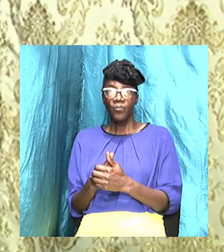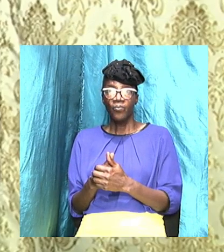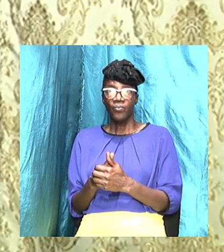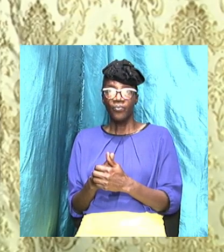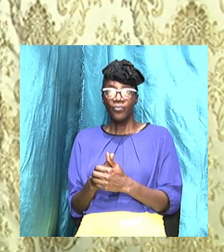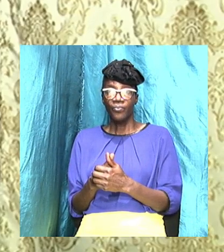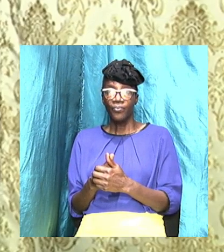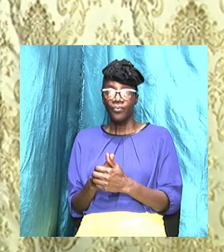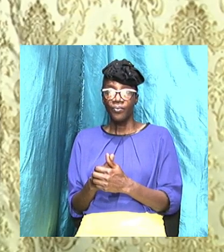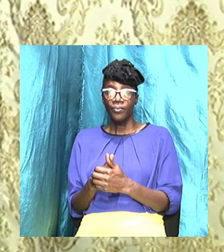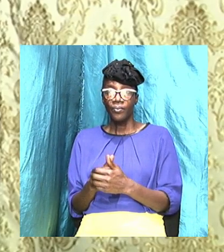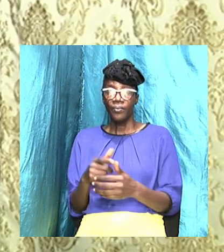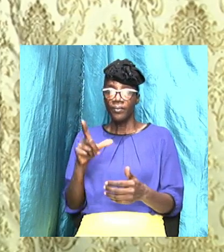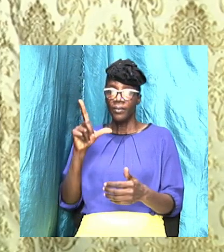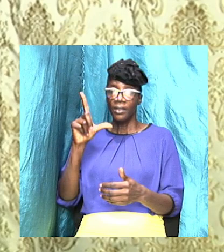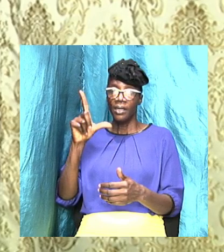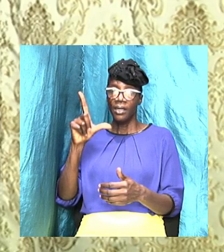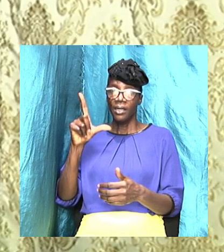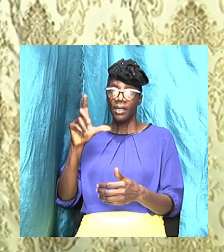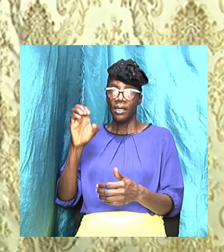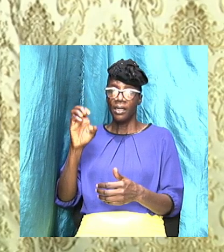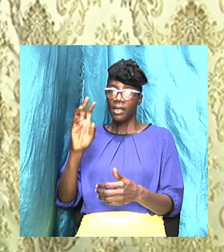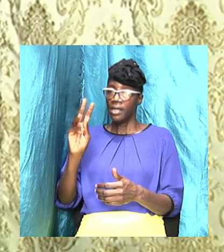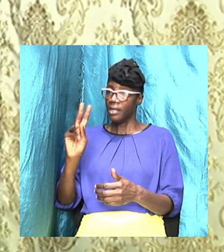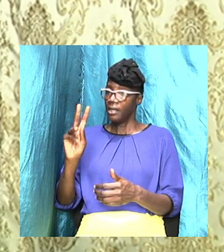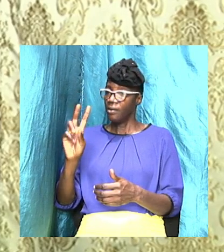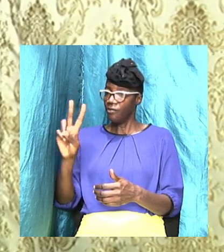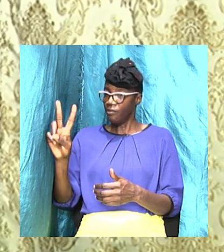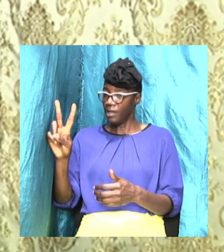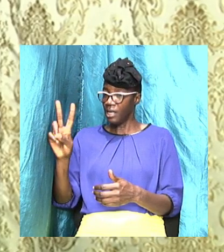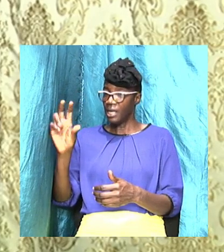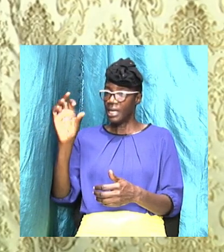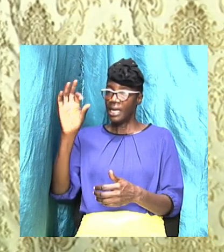Leviticus 9, verse 2.